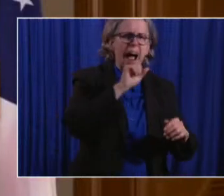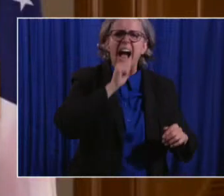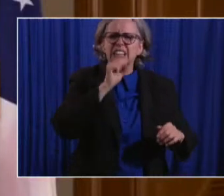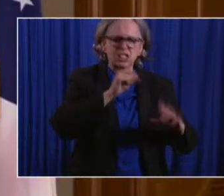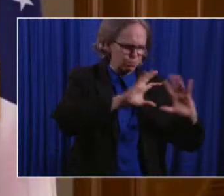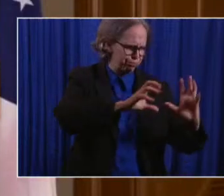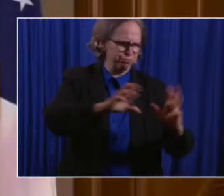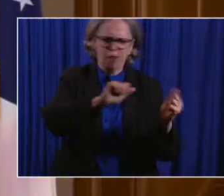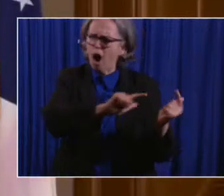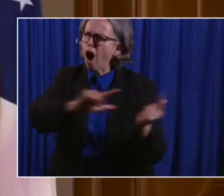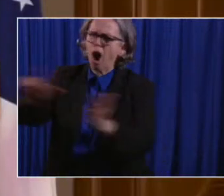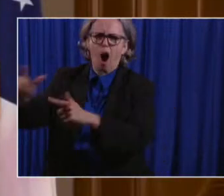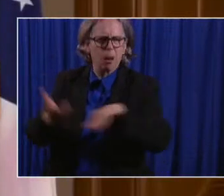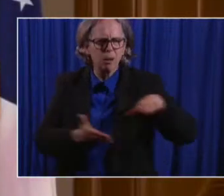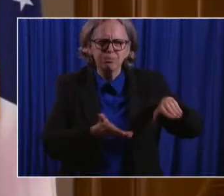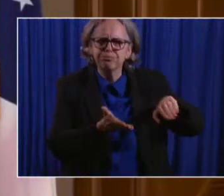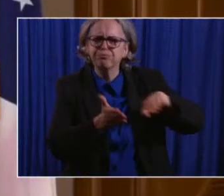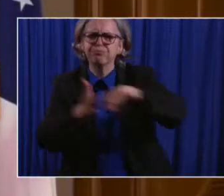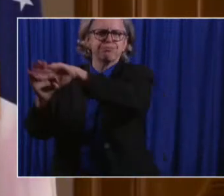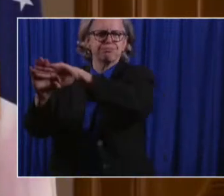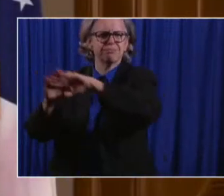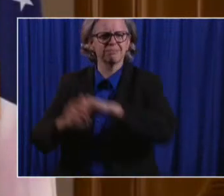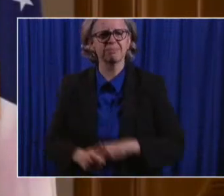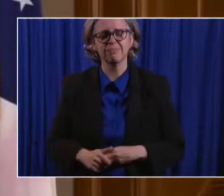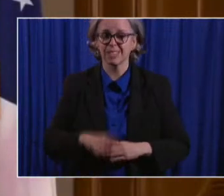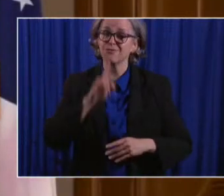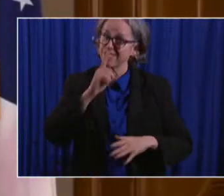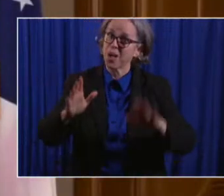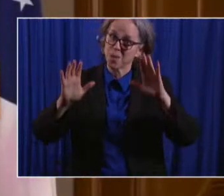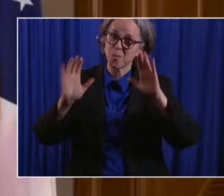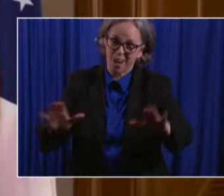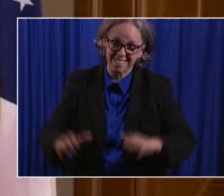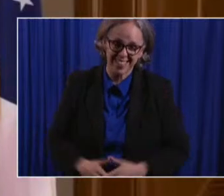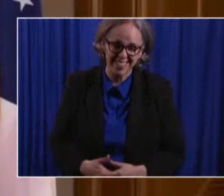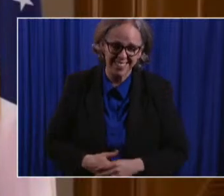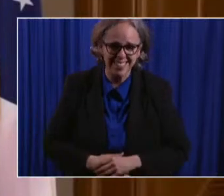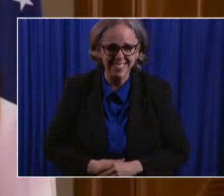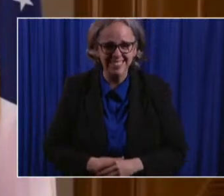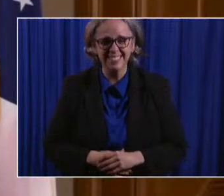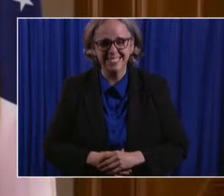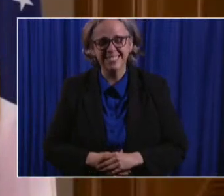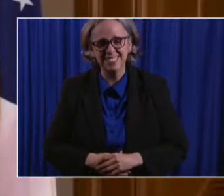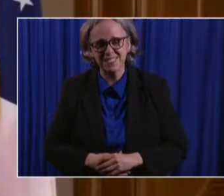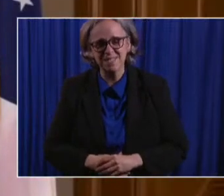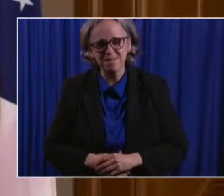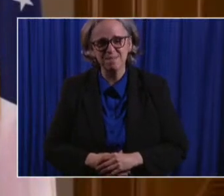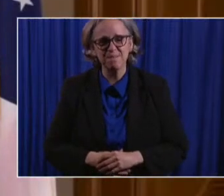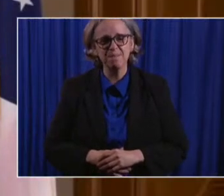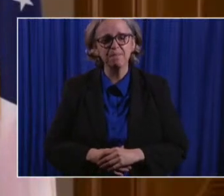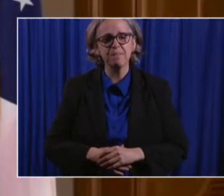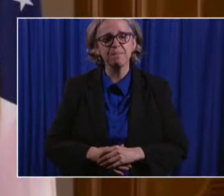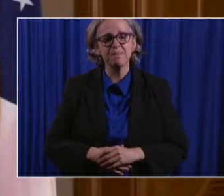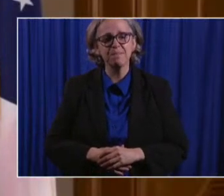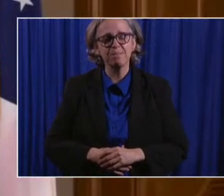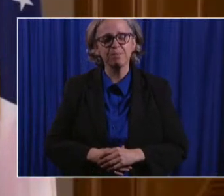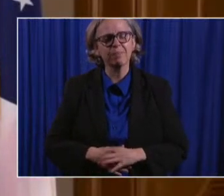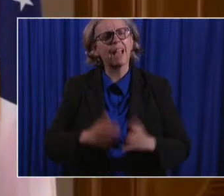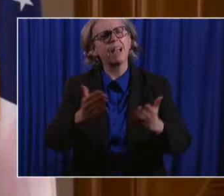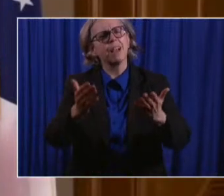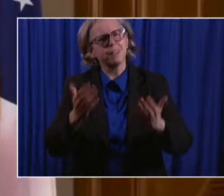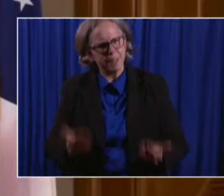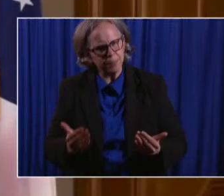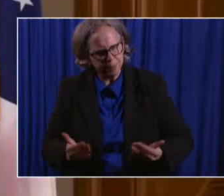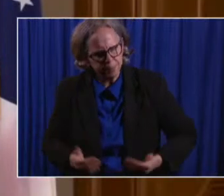and that's a very, very good thing. So that is great news. Let me